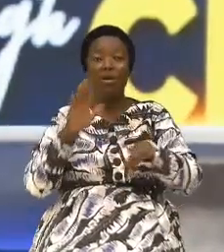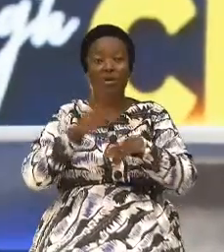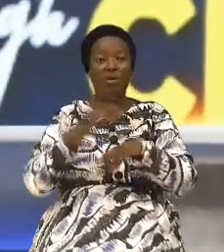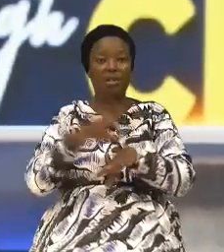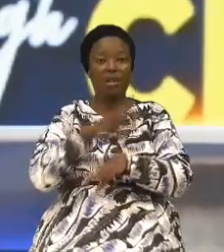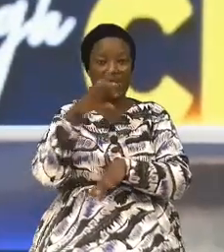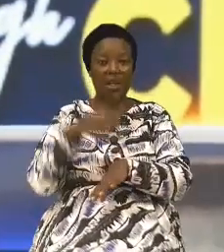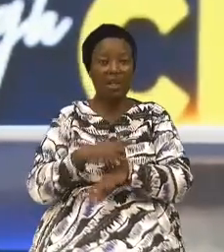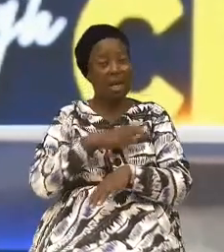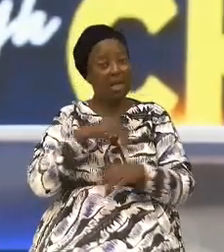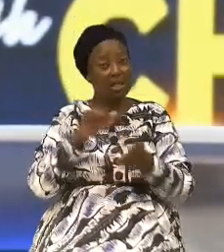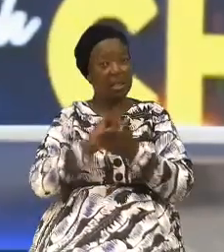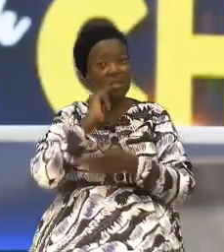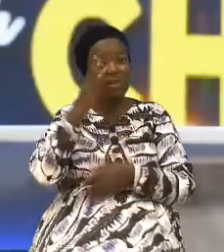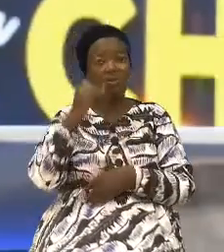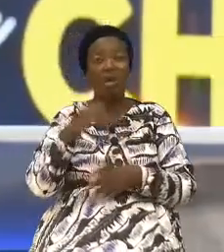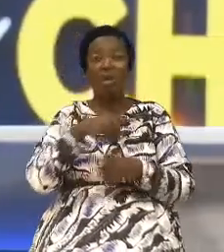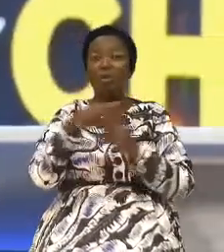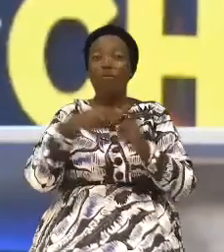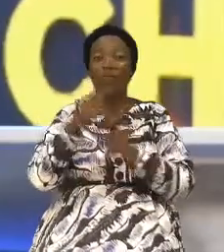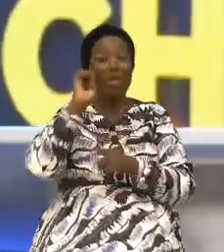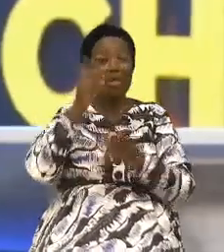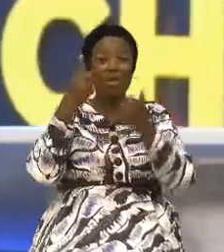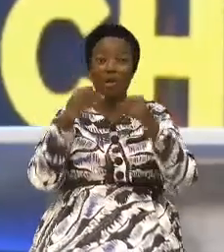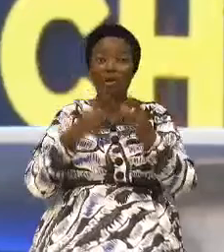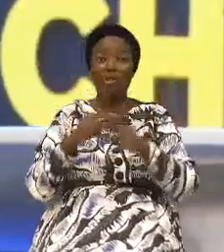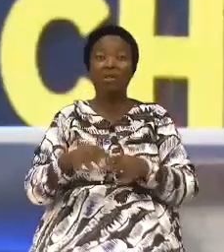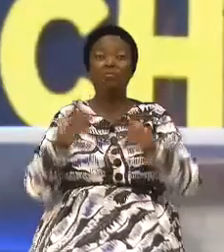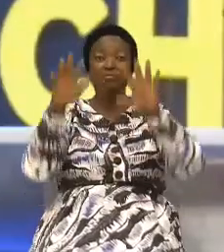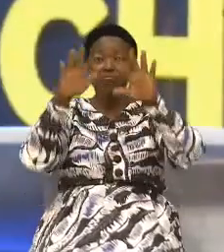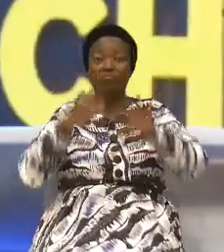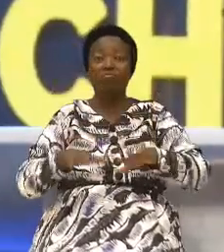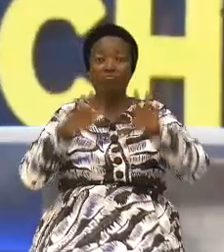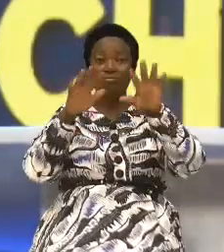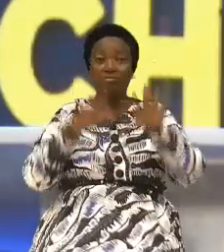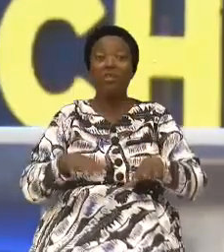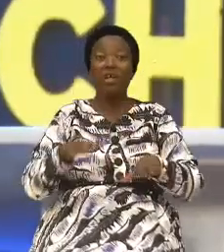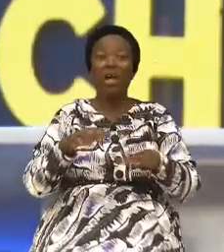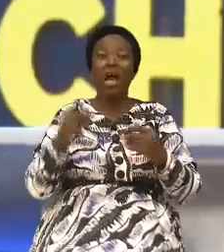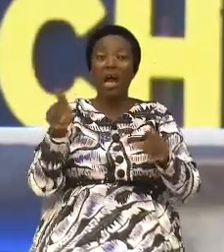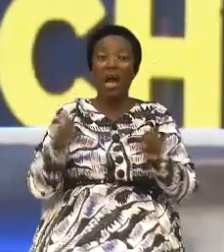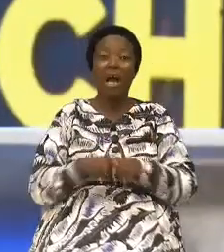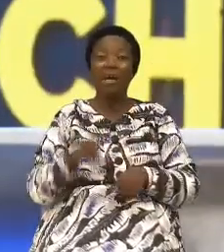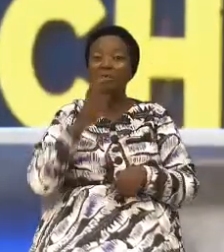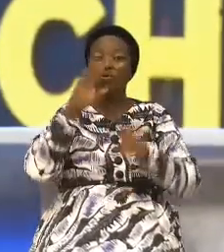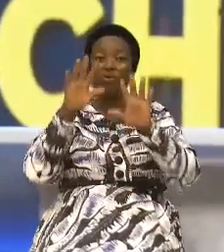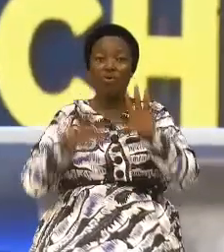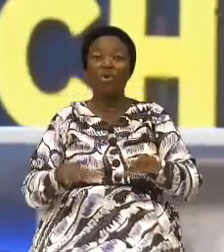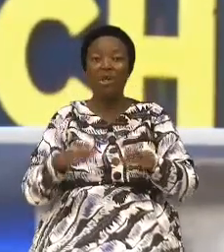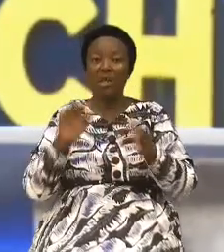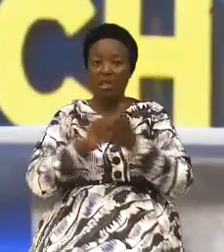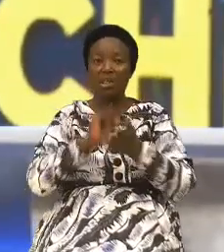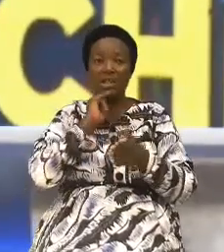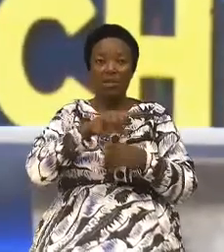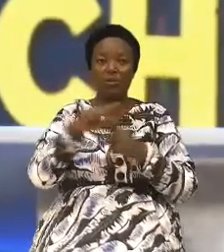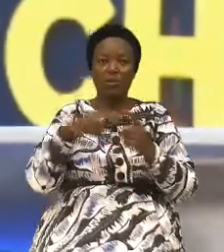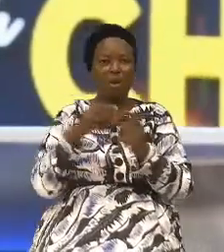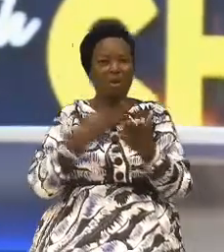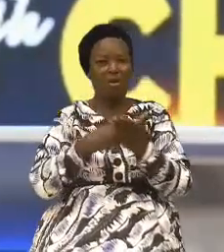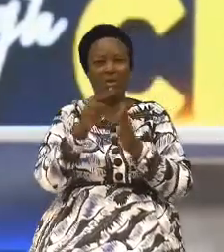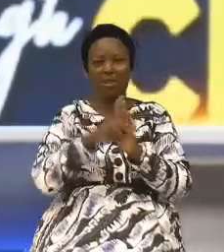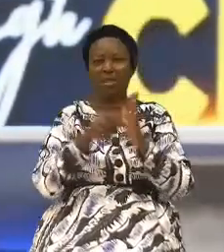comes and he pours himself down as rain, that's when righteousness comes. All